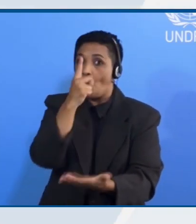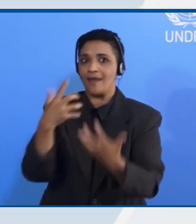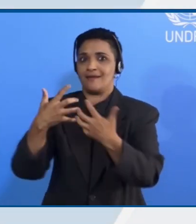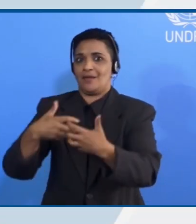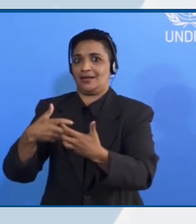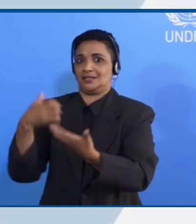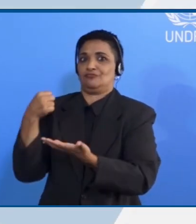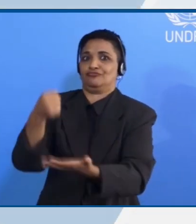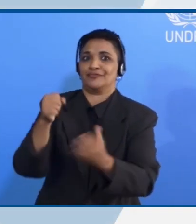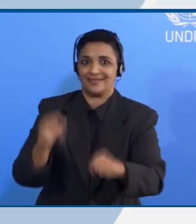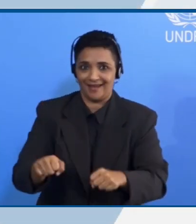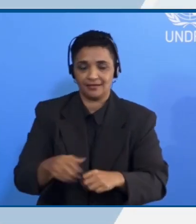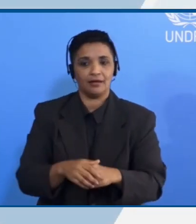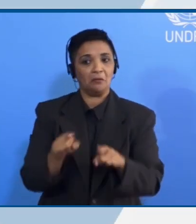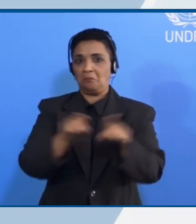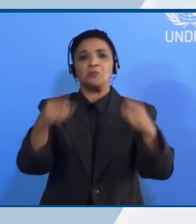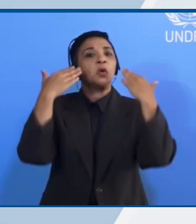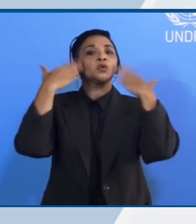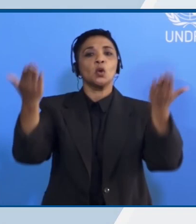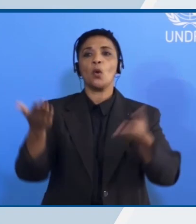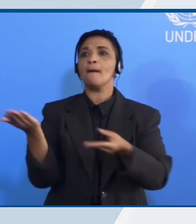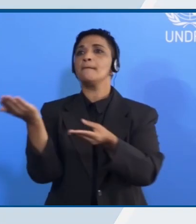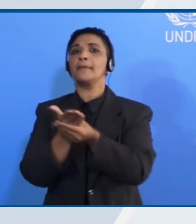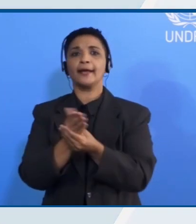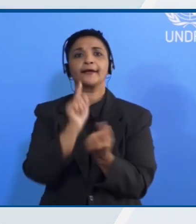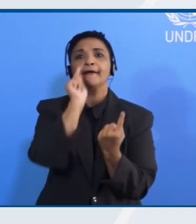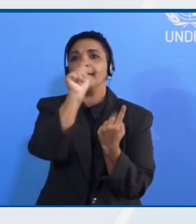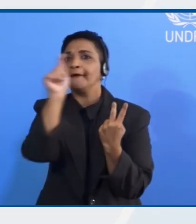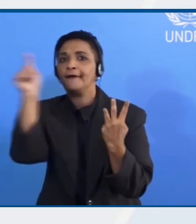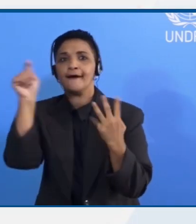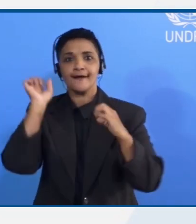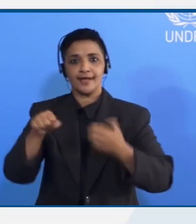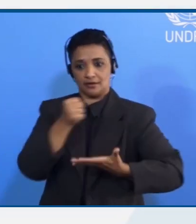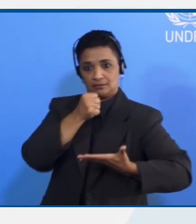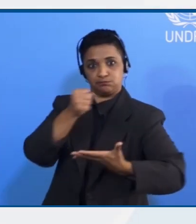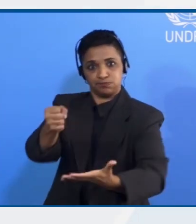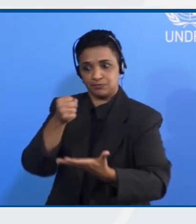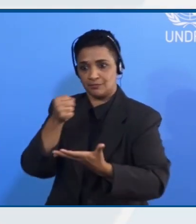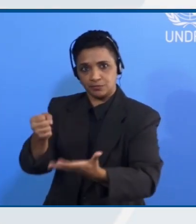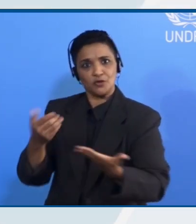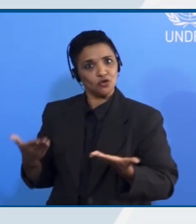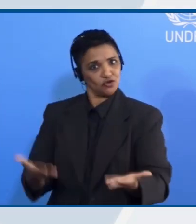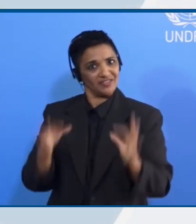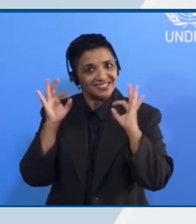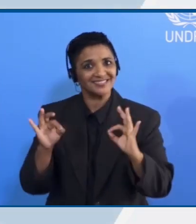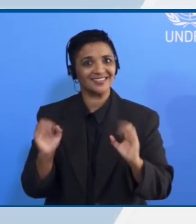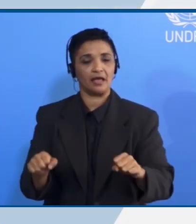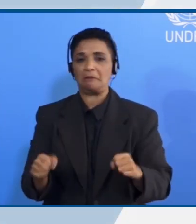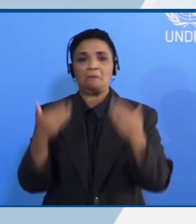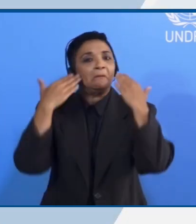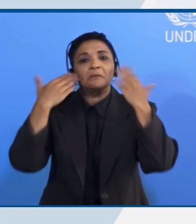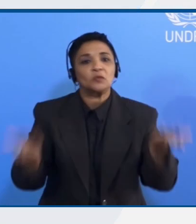right? They had no idea which banks could potentially provide services, no idea